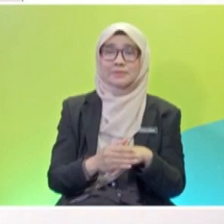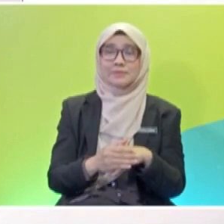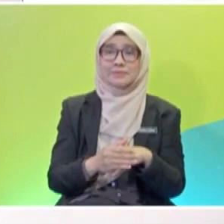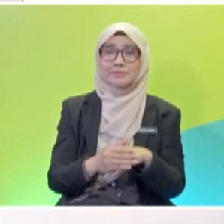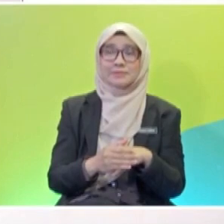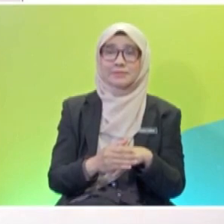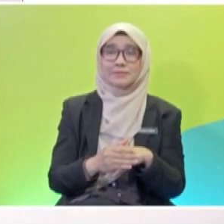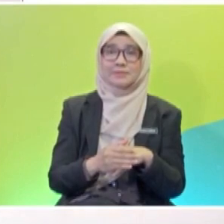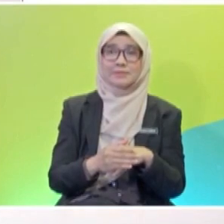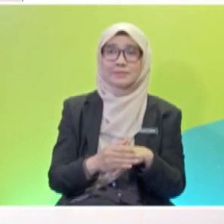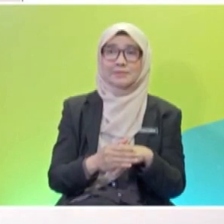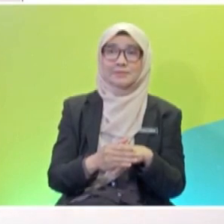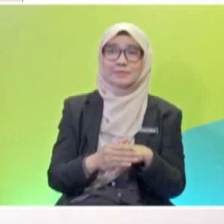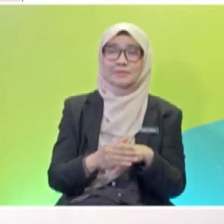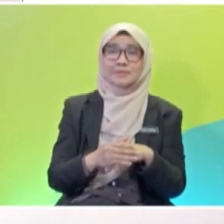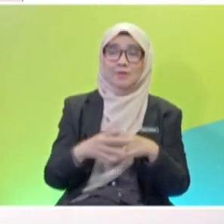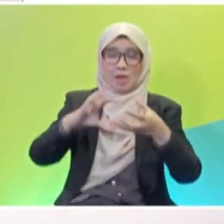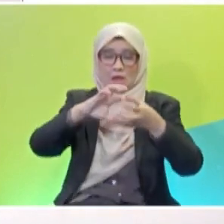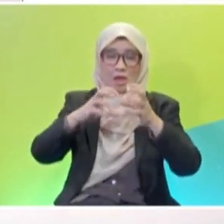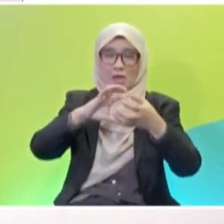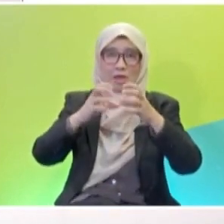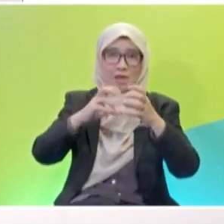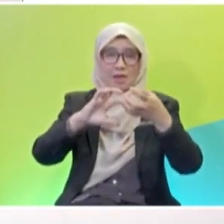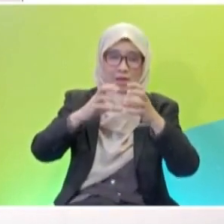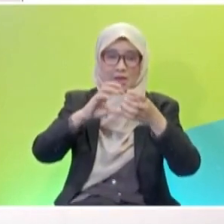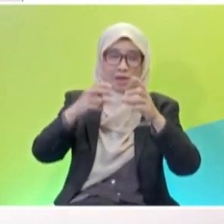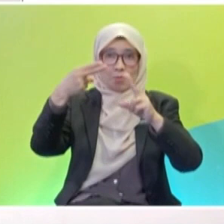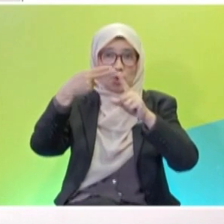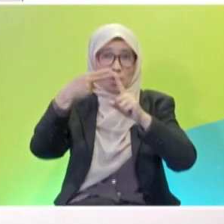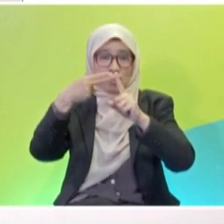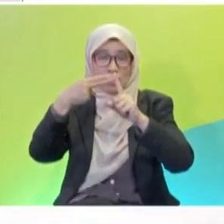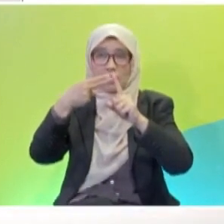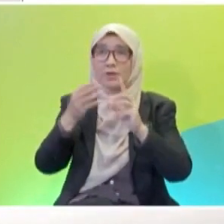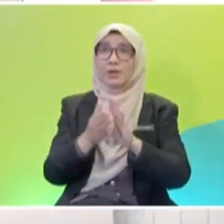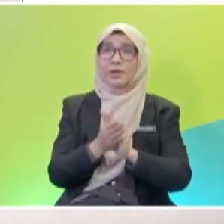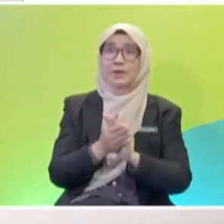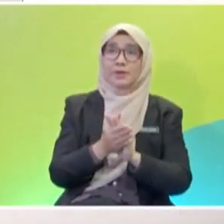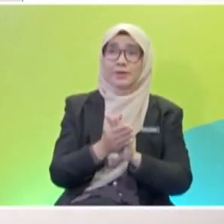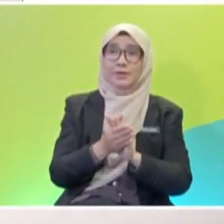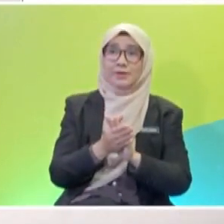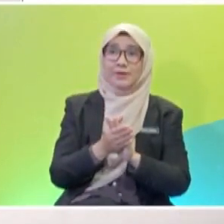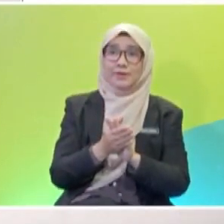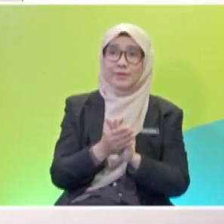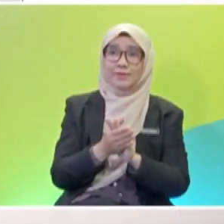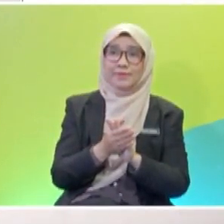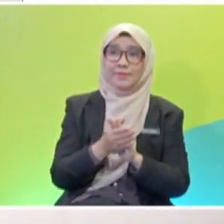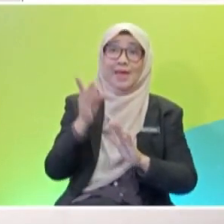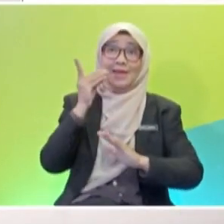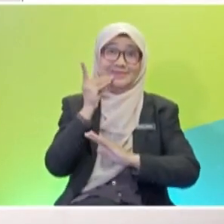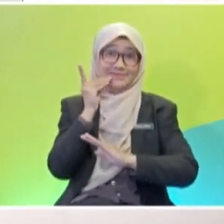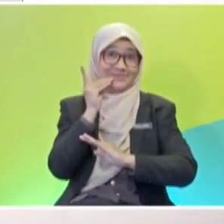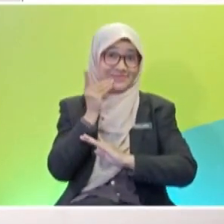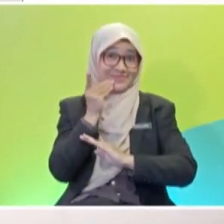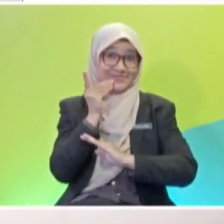it's a alien. jumbled word. Anyone? T is bristly. What about you, Doshrina? Okay, Doshrina, what's the